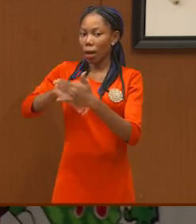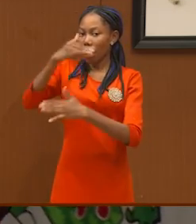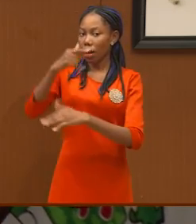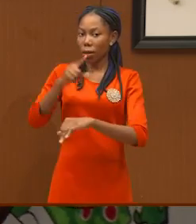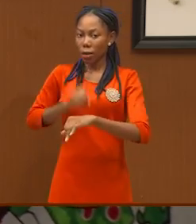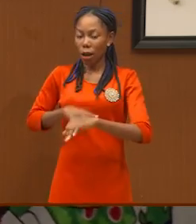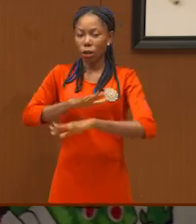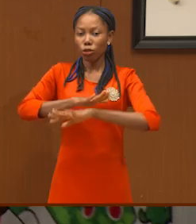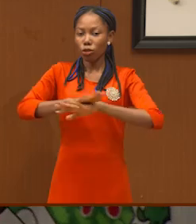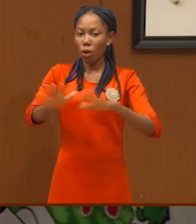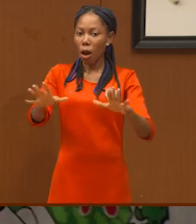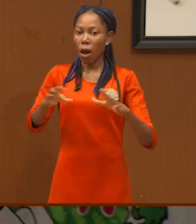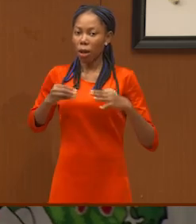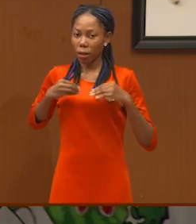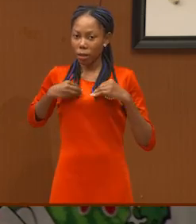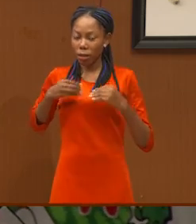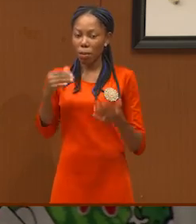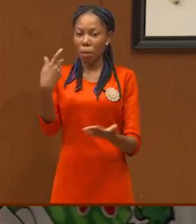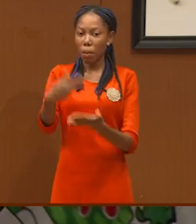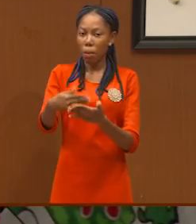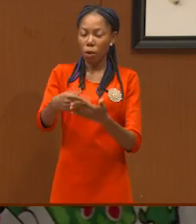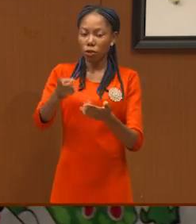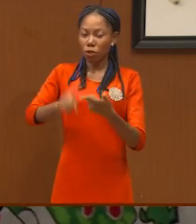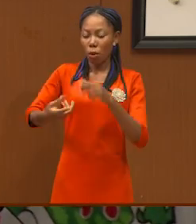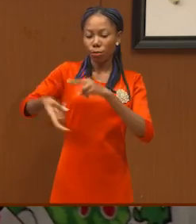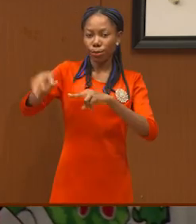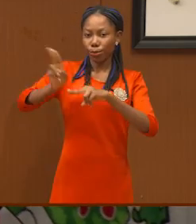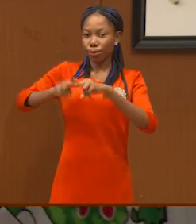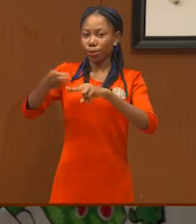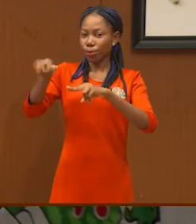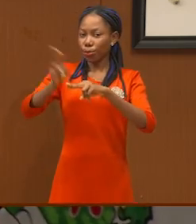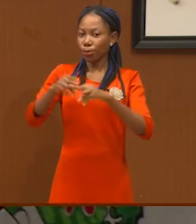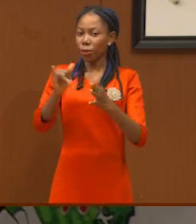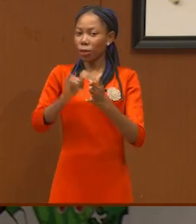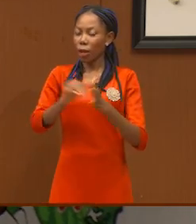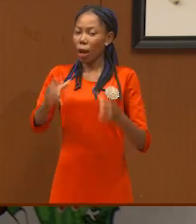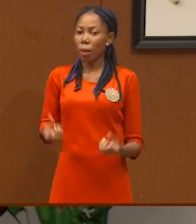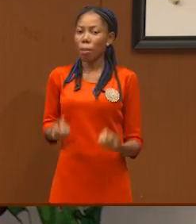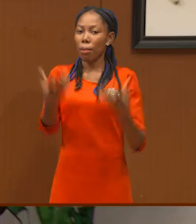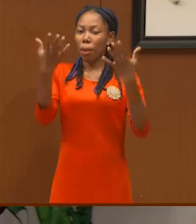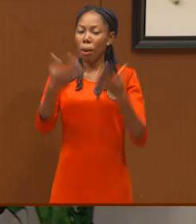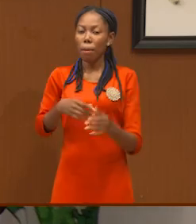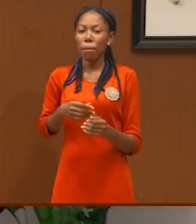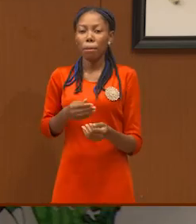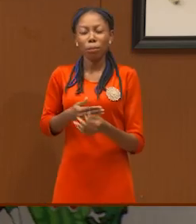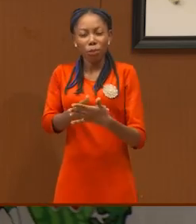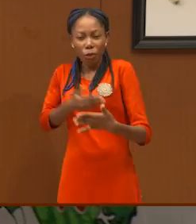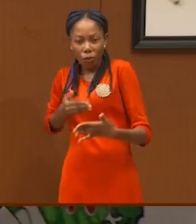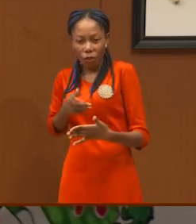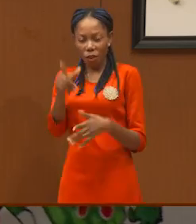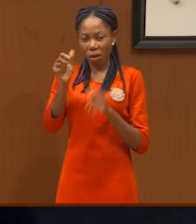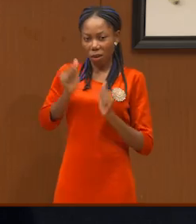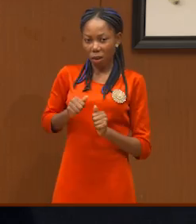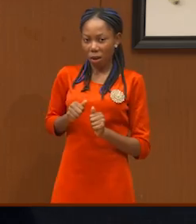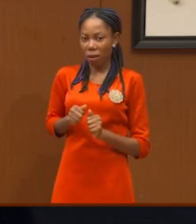don't allow such money to accumulate that much before you start making